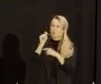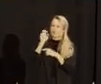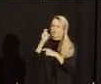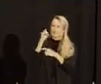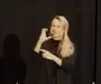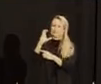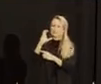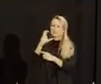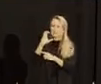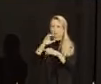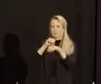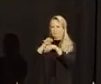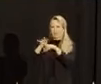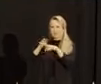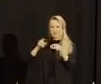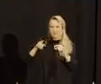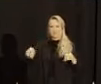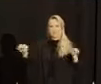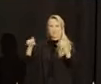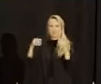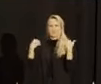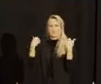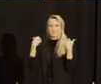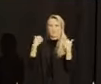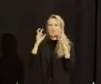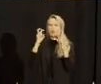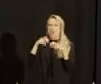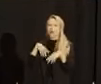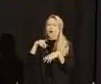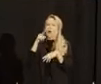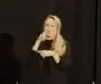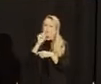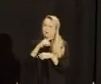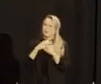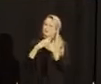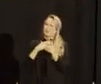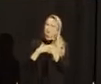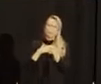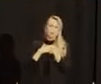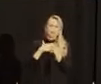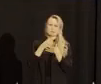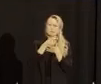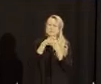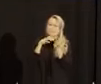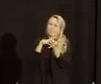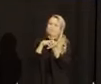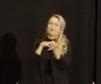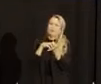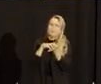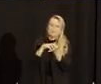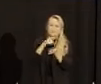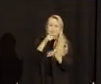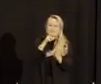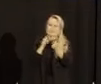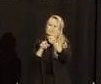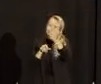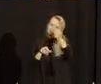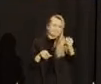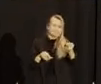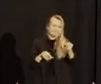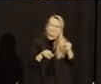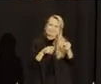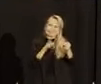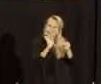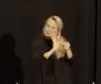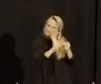be segregated and kept safe in this place. That is a reflection of the paternalism